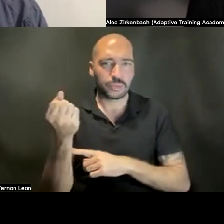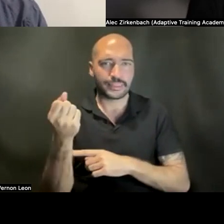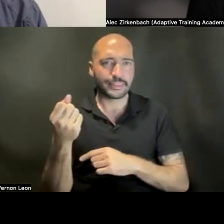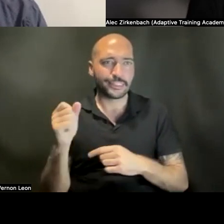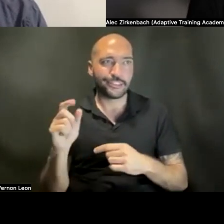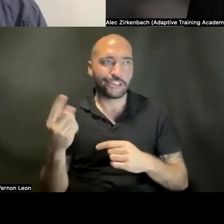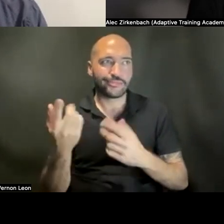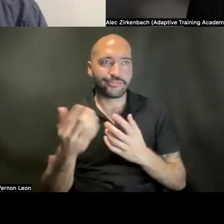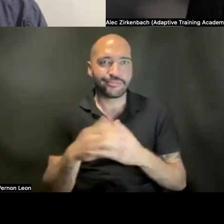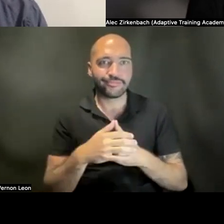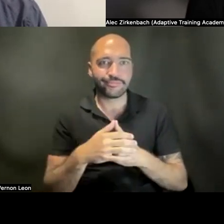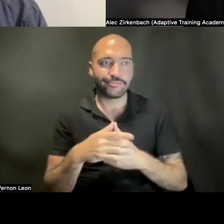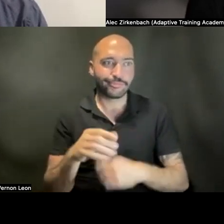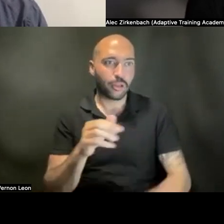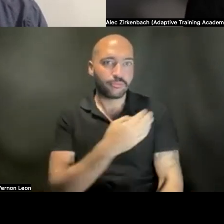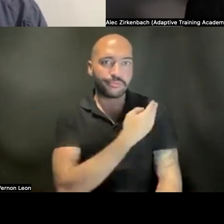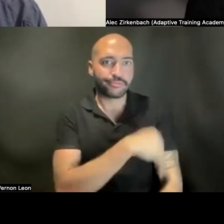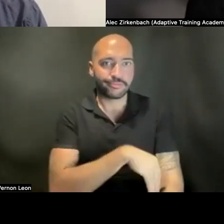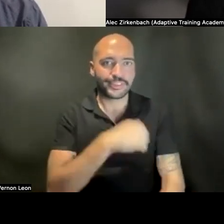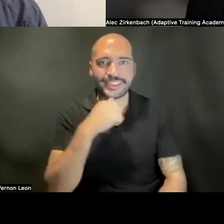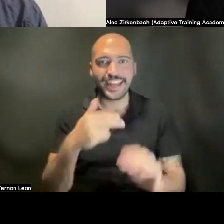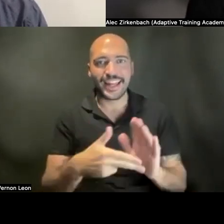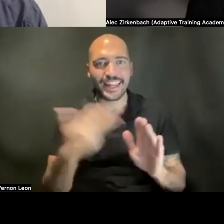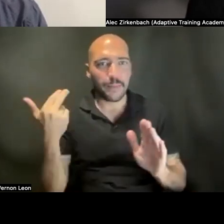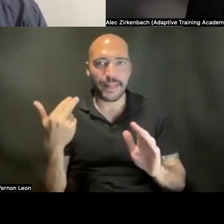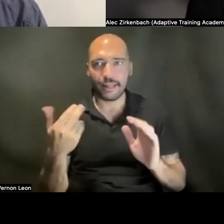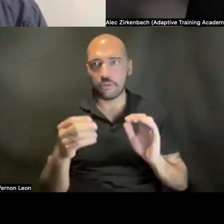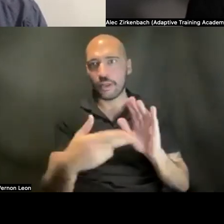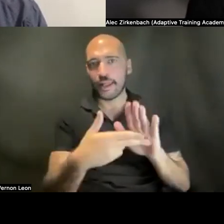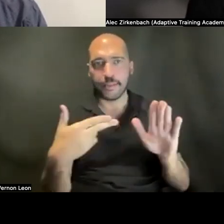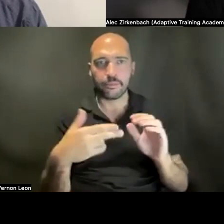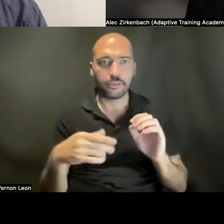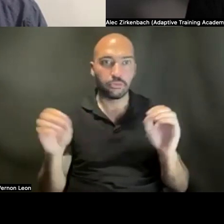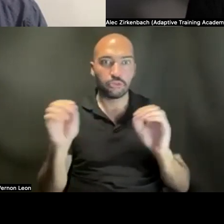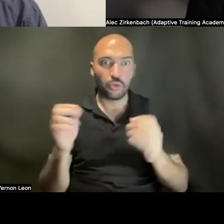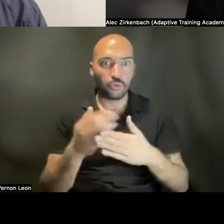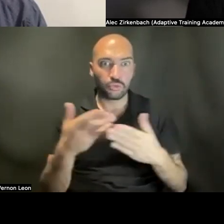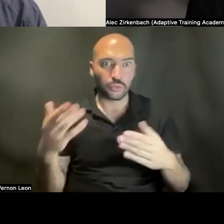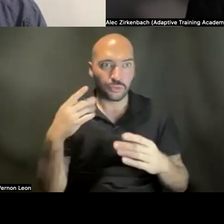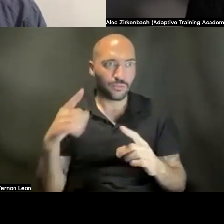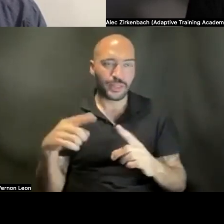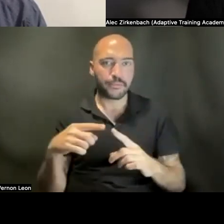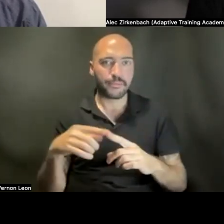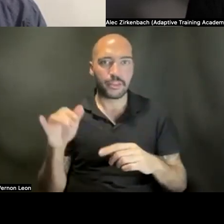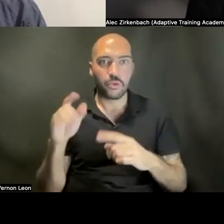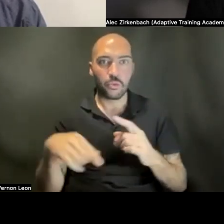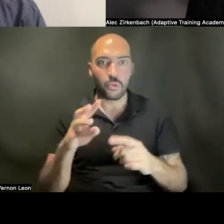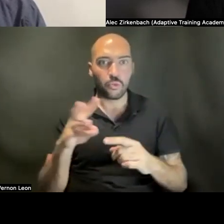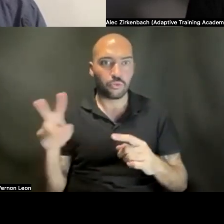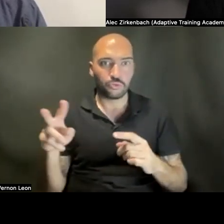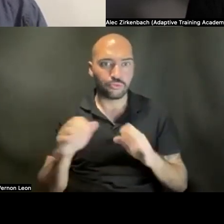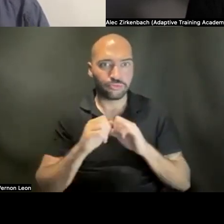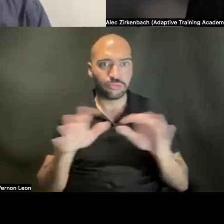was just he didn't have an arm. They didn't label anything. There also weren't resources. So when World War II broke